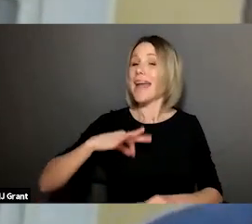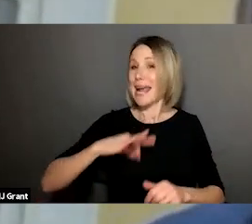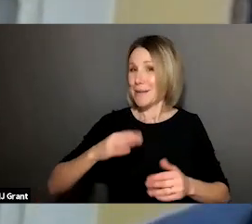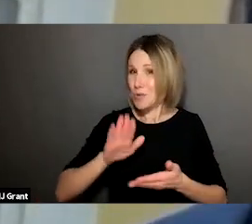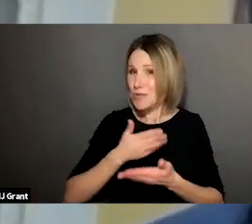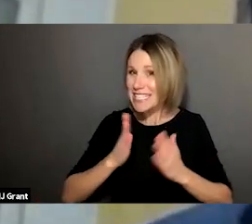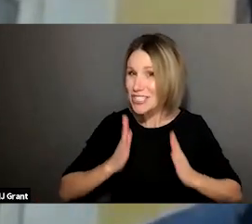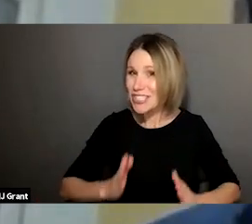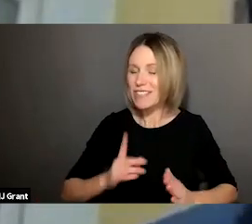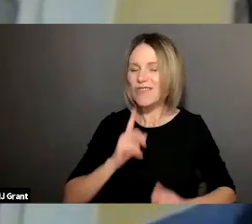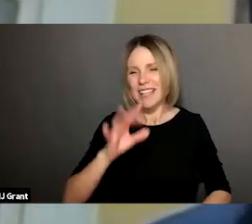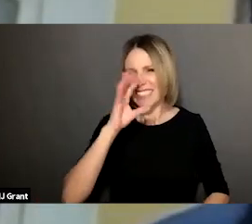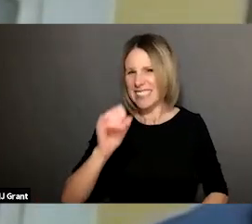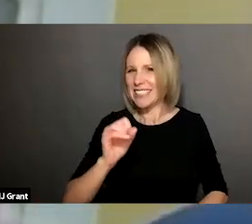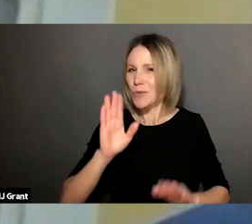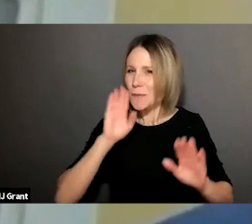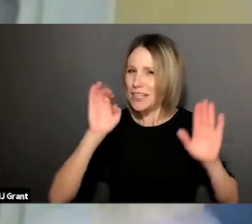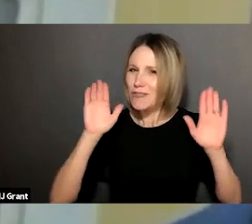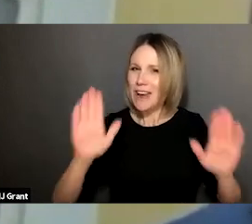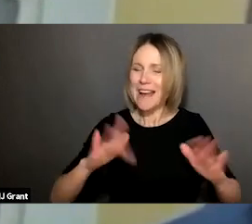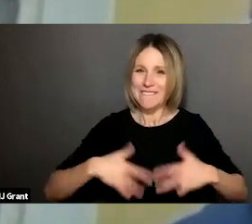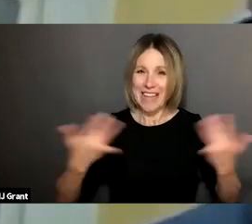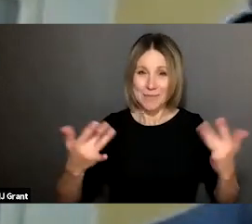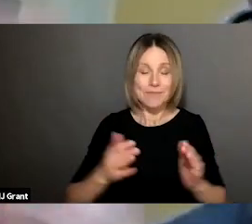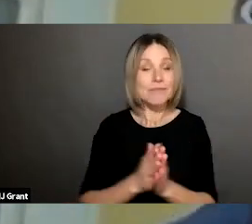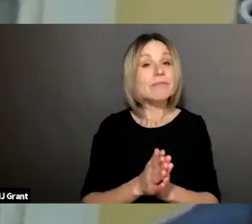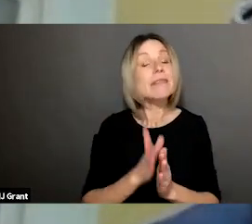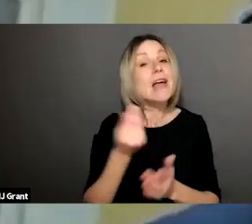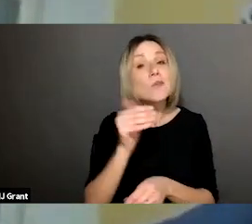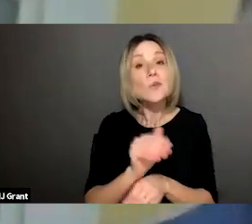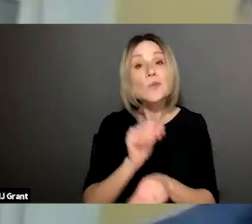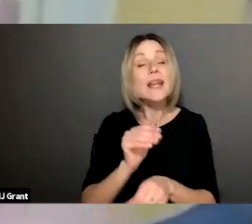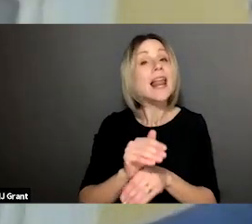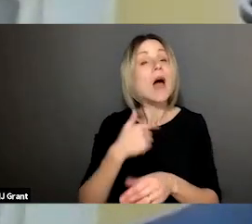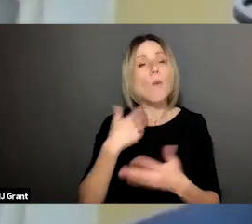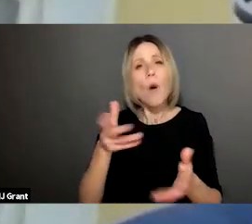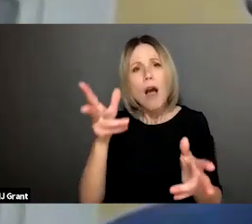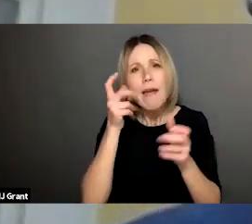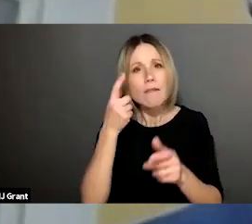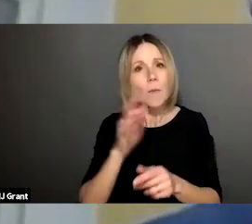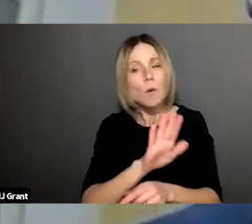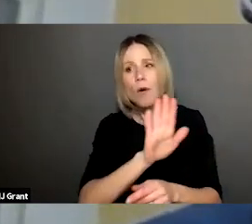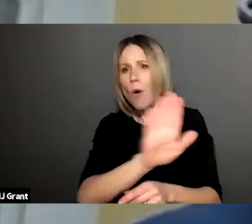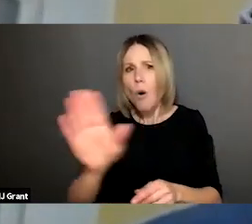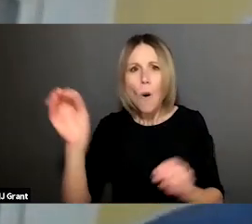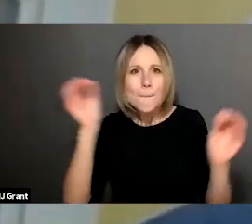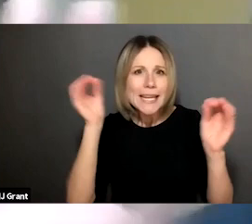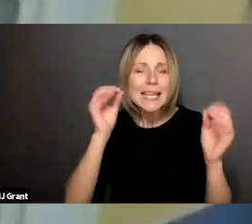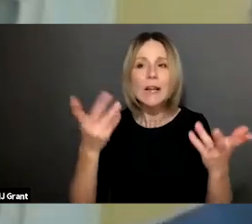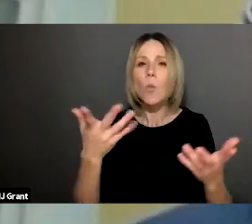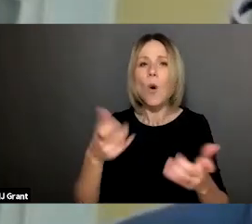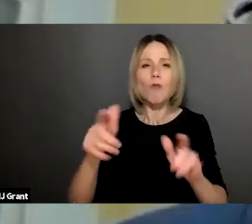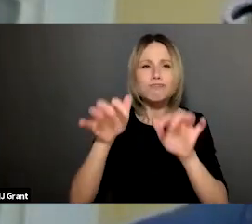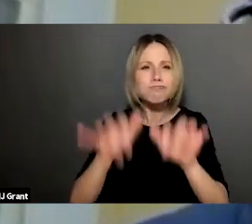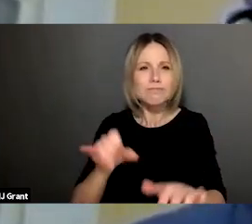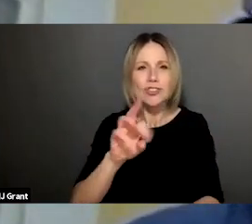leave tonight, you're going to get a survey. We'd love to hear from you. Let us know what you thought about tonight, who else you'd like to see on Maine Voices Live, how